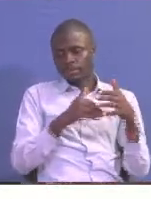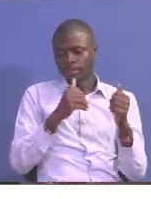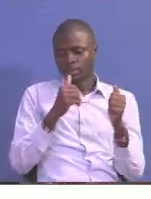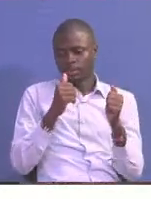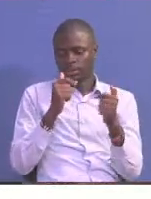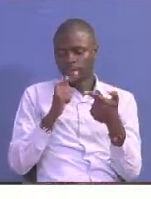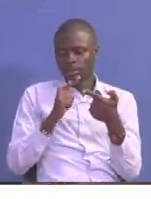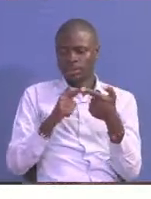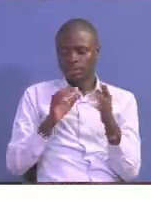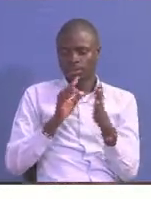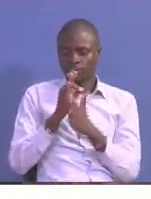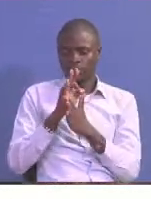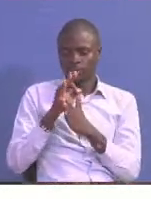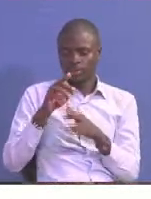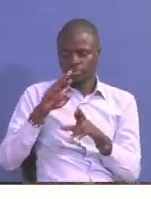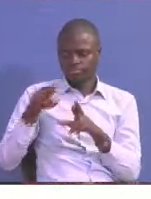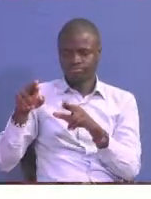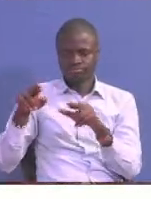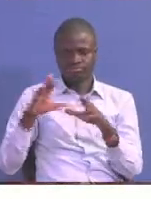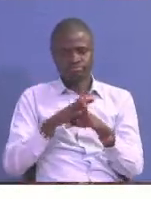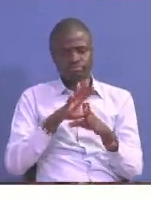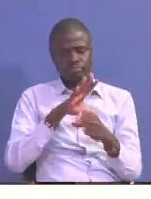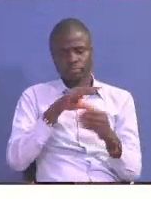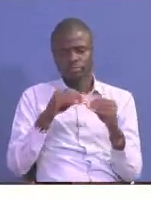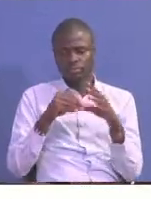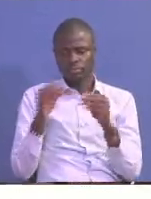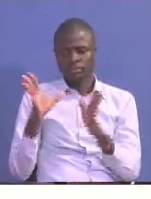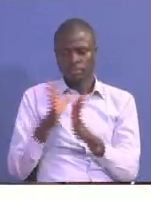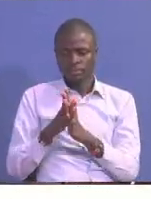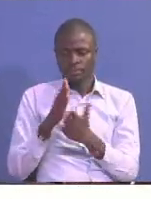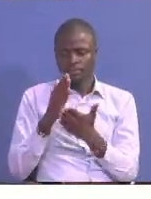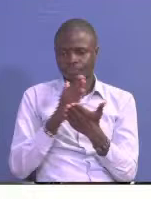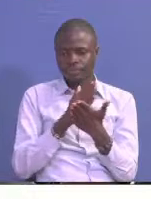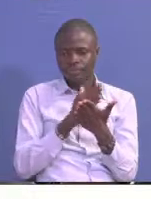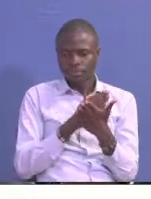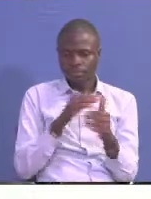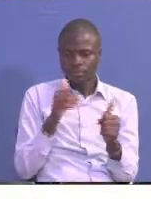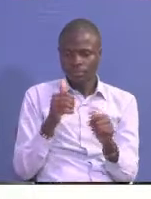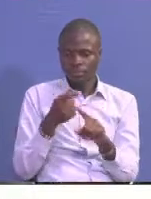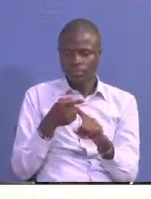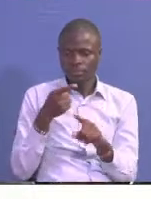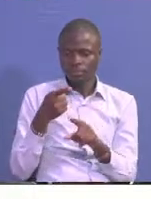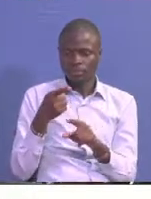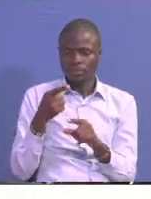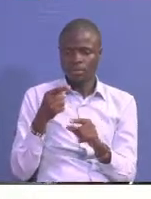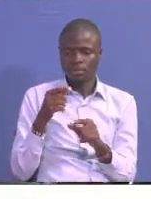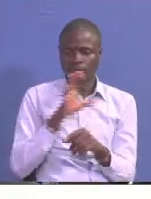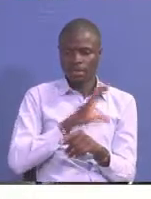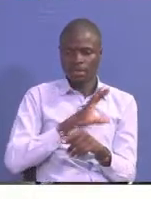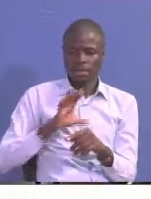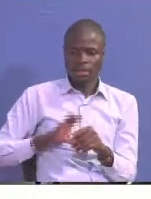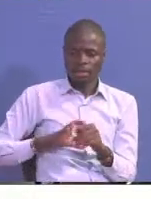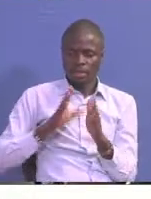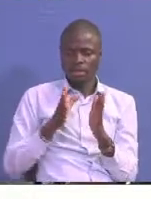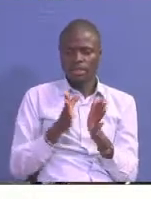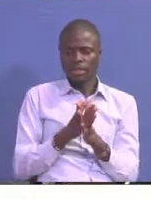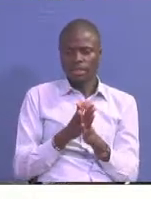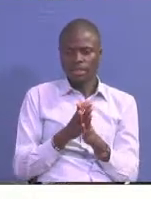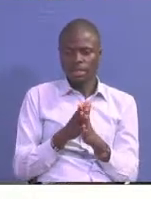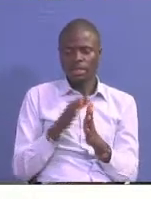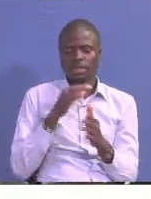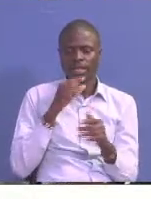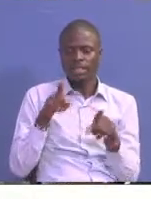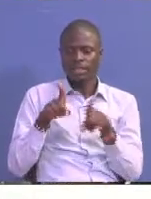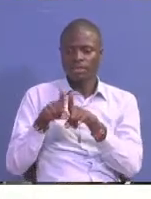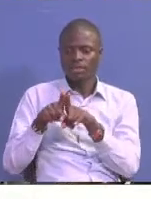government to fund research and innovation projects. Well, according to Ambassador Dr. Francis Muthaura, he has